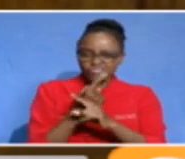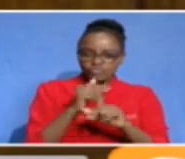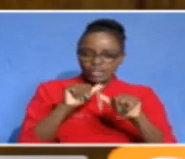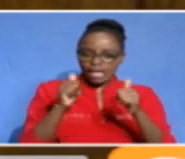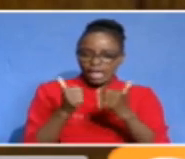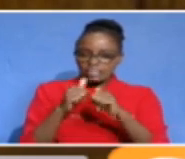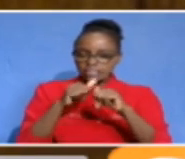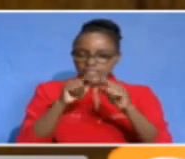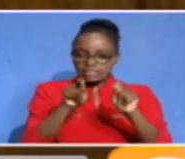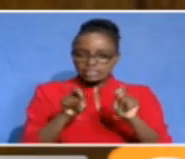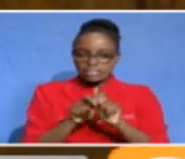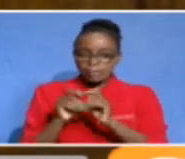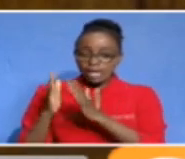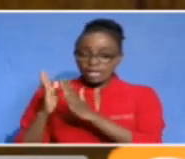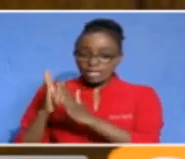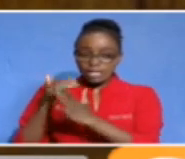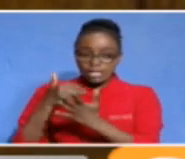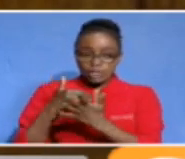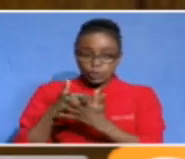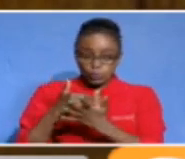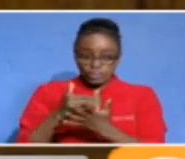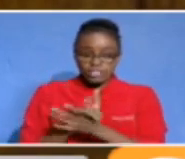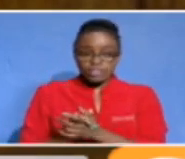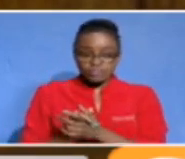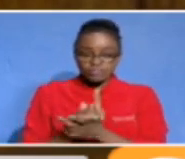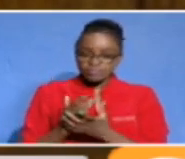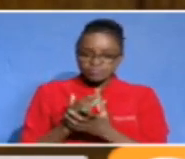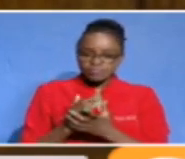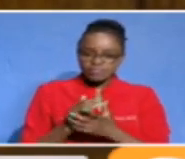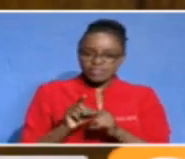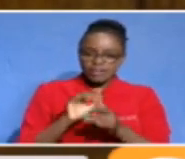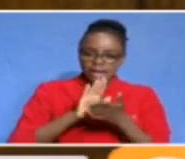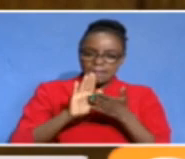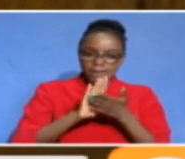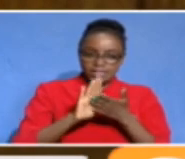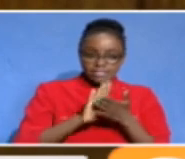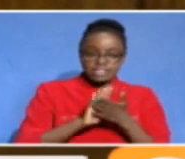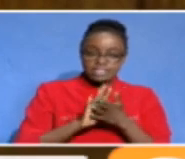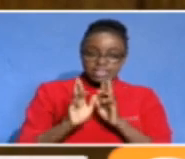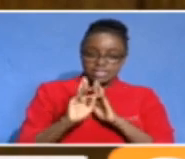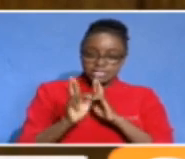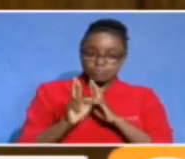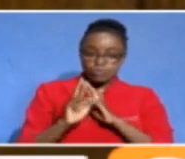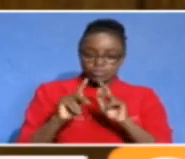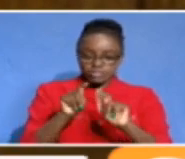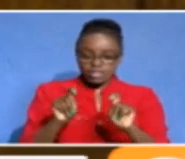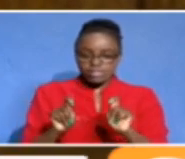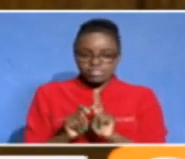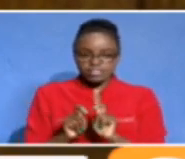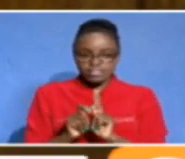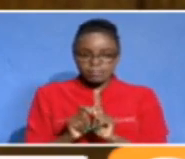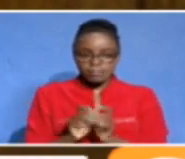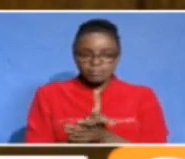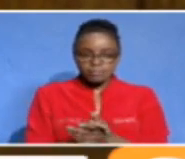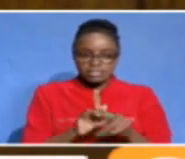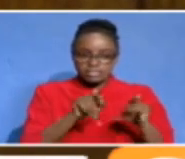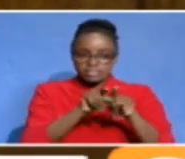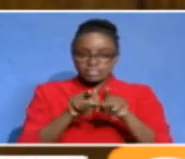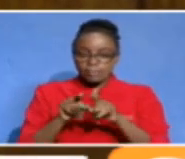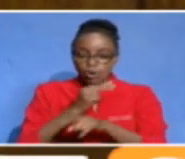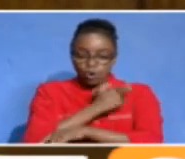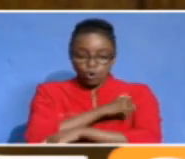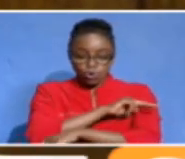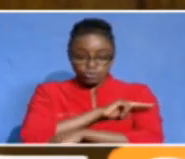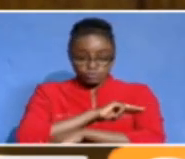teams, including emergency response teams, as well as our